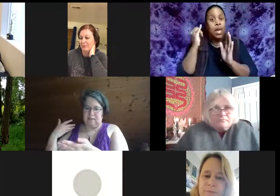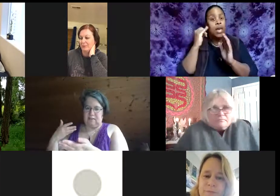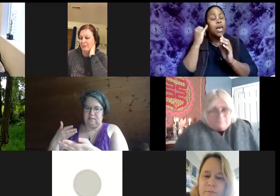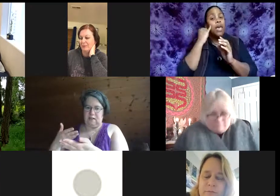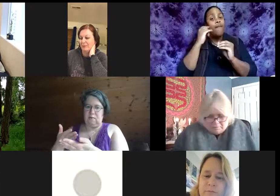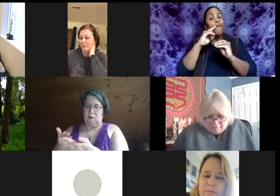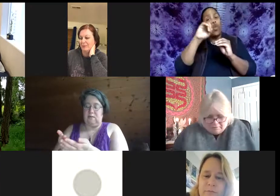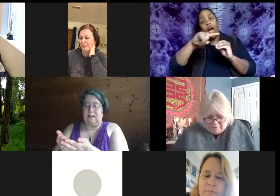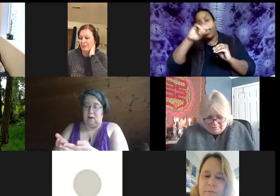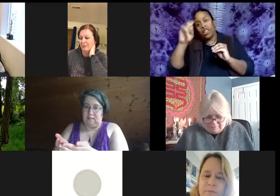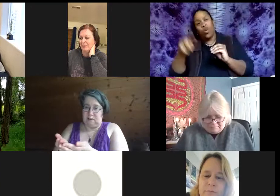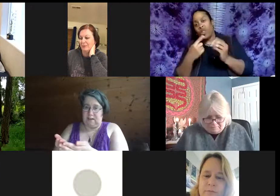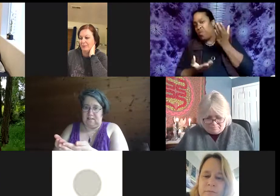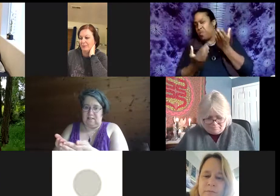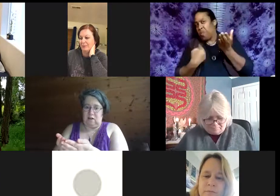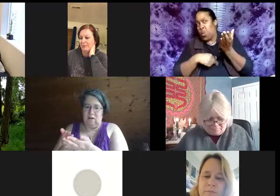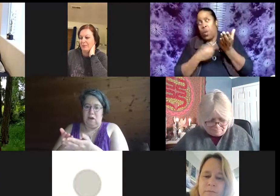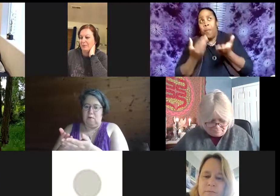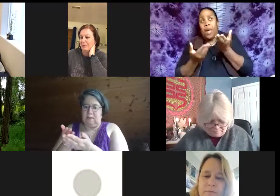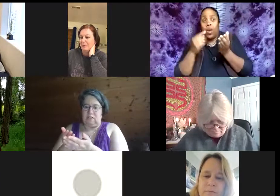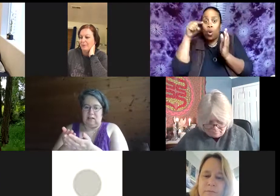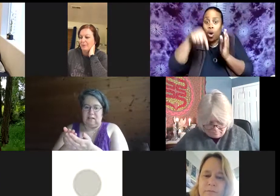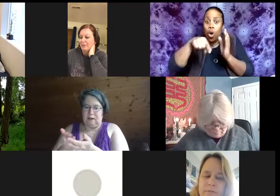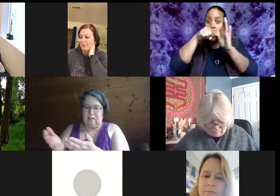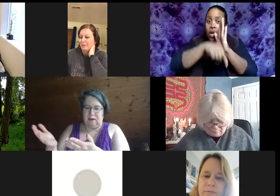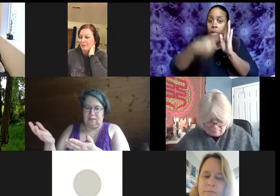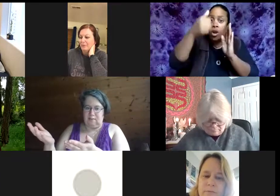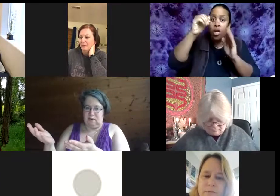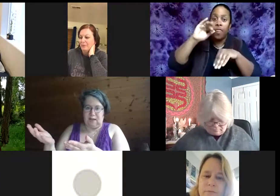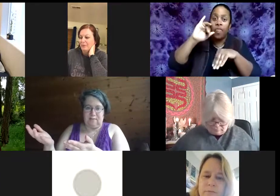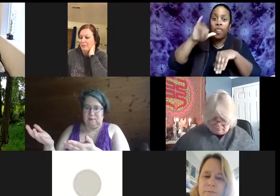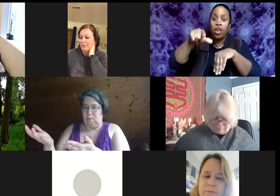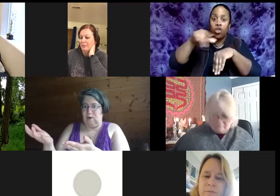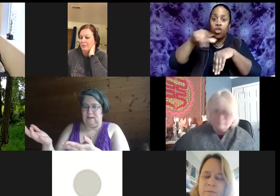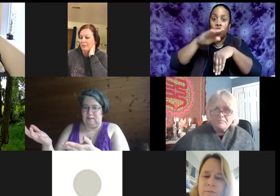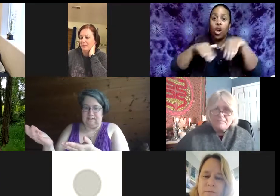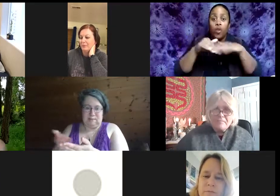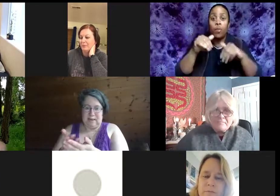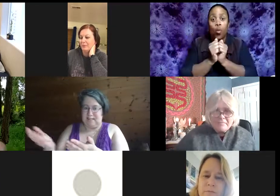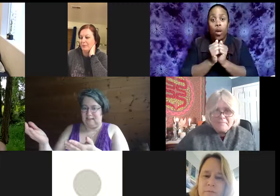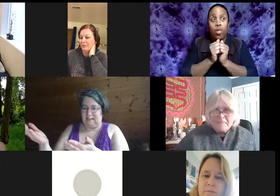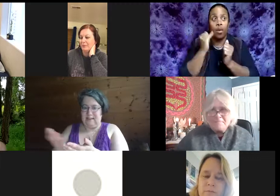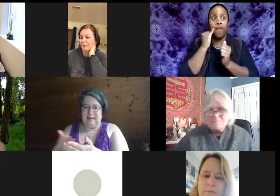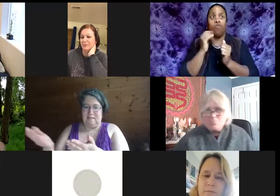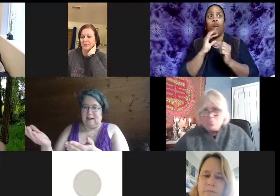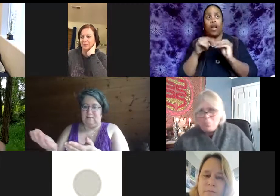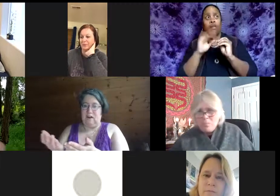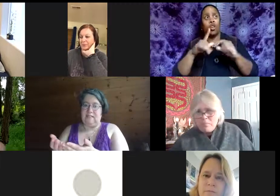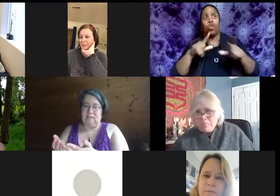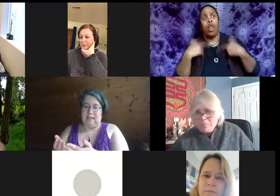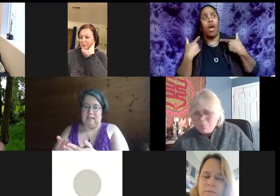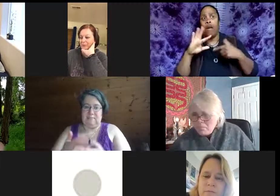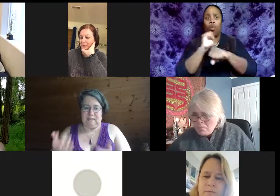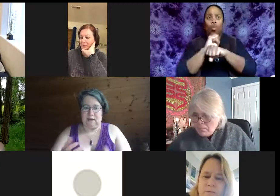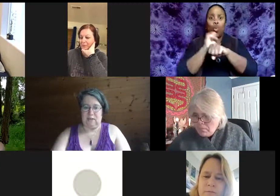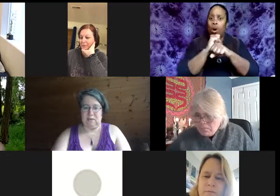you intend for us to go, or that you want us going in this call. We may start talking about other areas of your life, your work, your relationships, anything that, right, for us